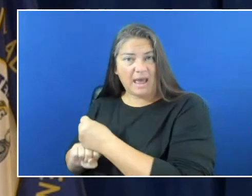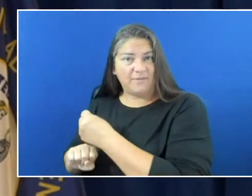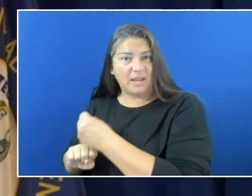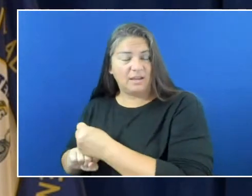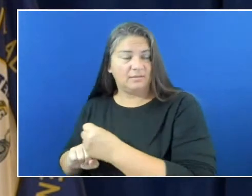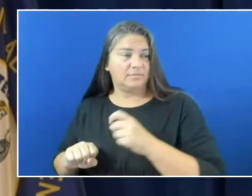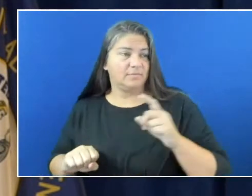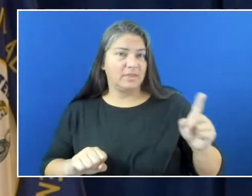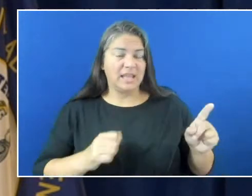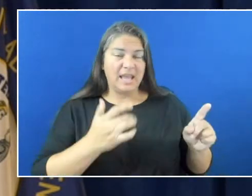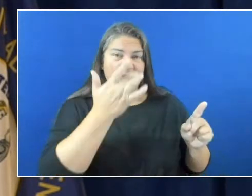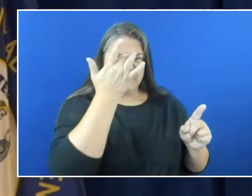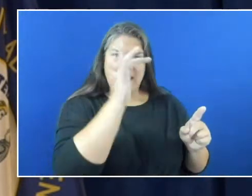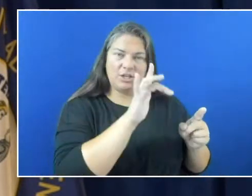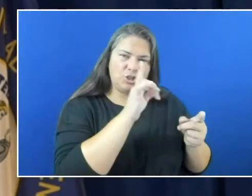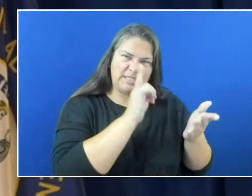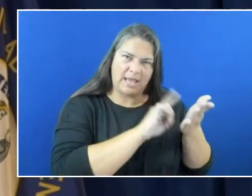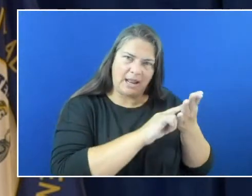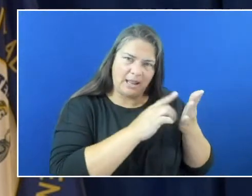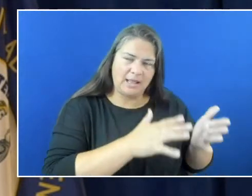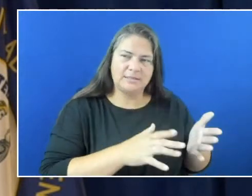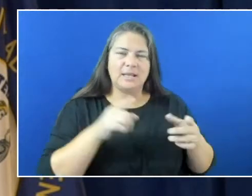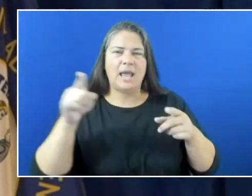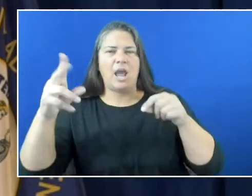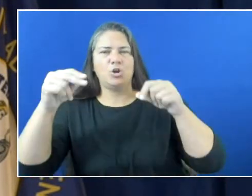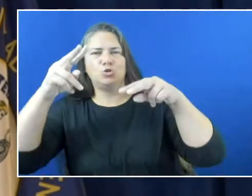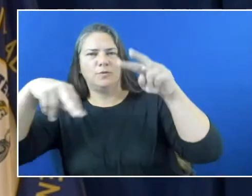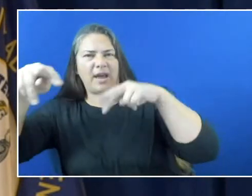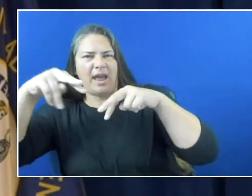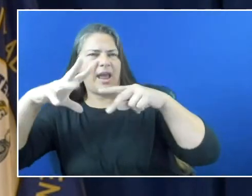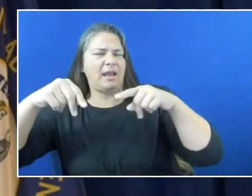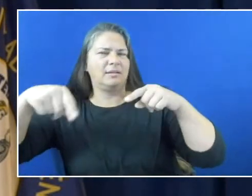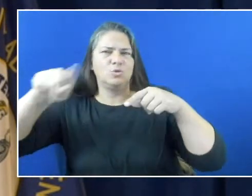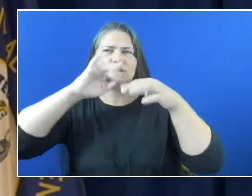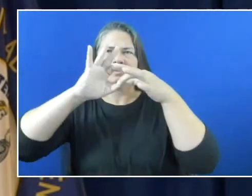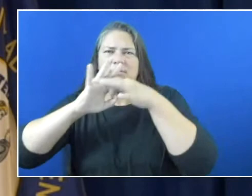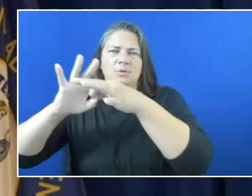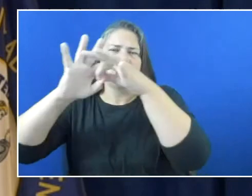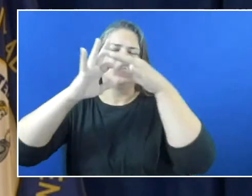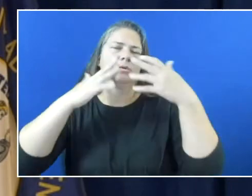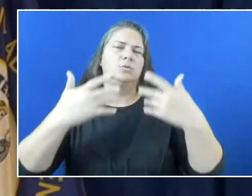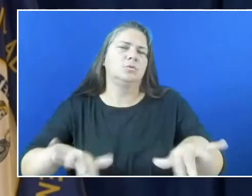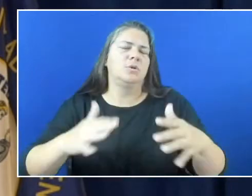analysts, and our civilian counterparts. Thank you all for your hard work.